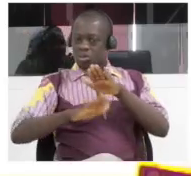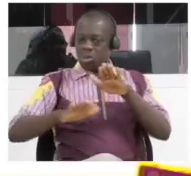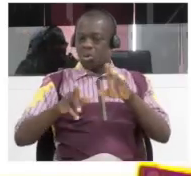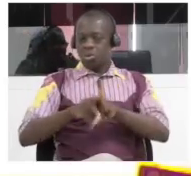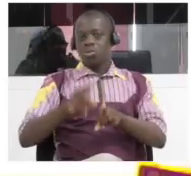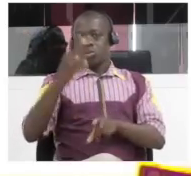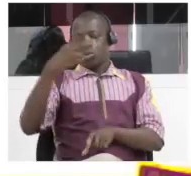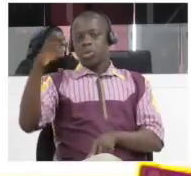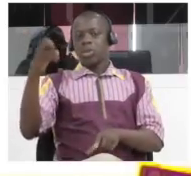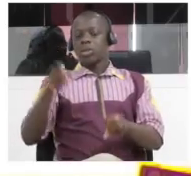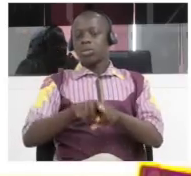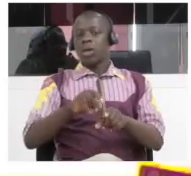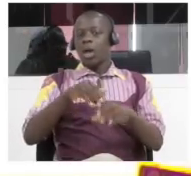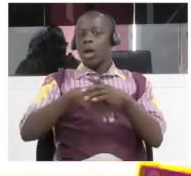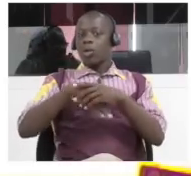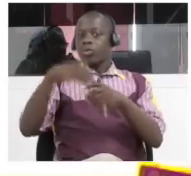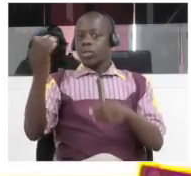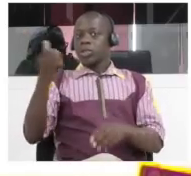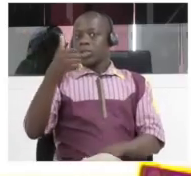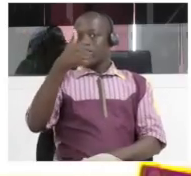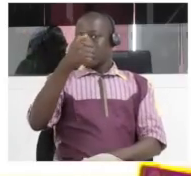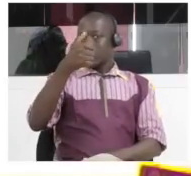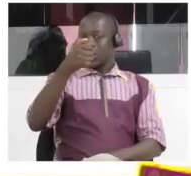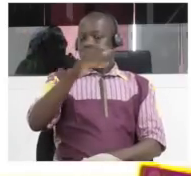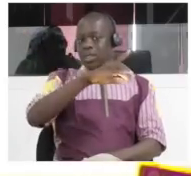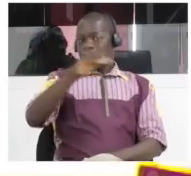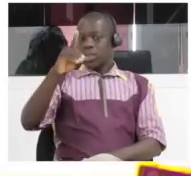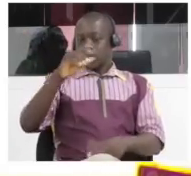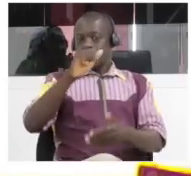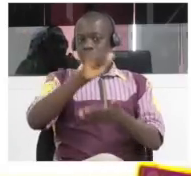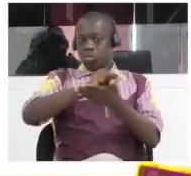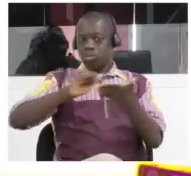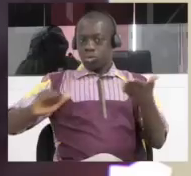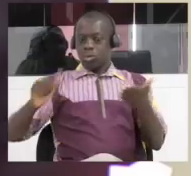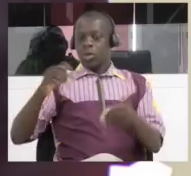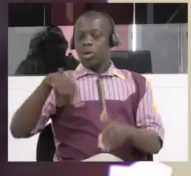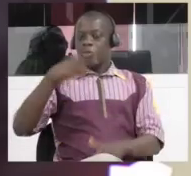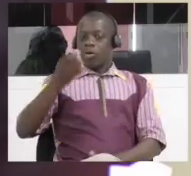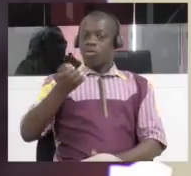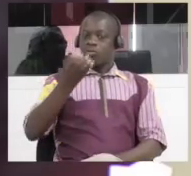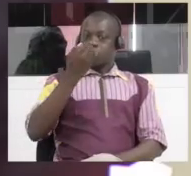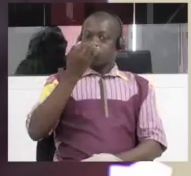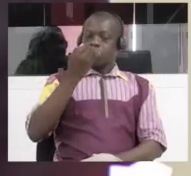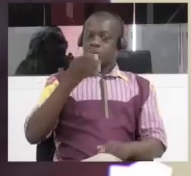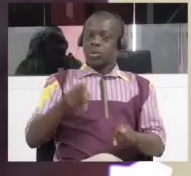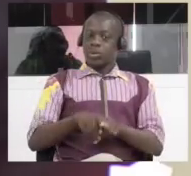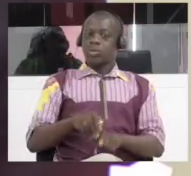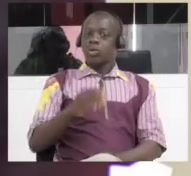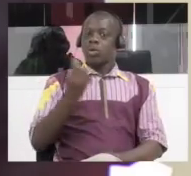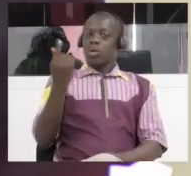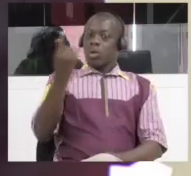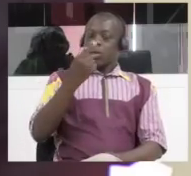of which $60 was deducted for feeding. And then your net take-home pay would